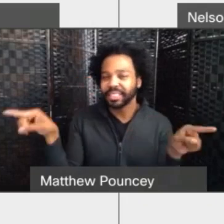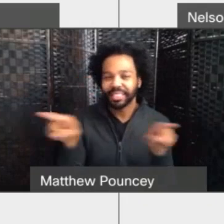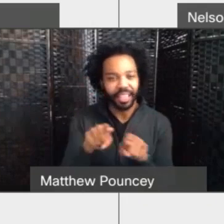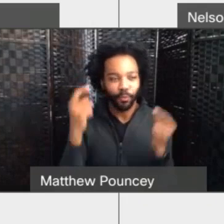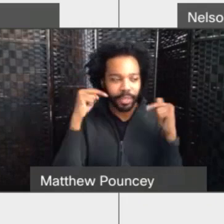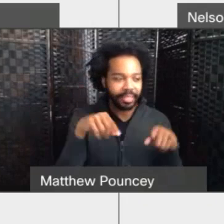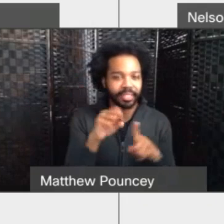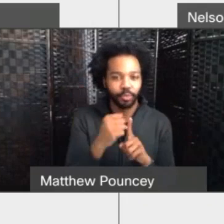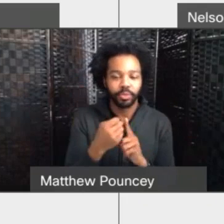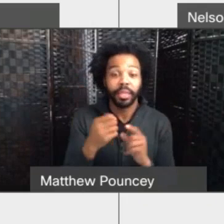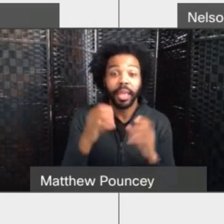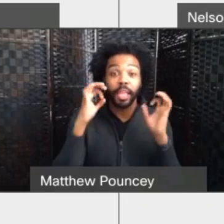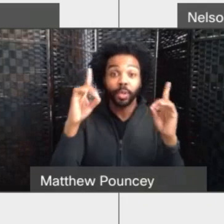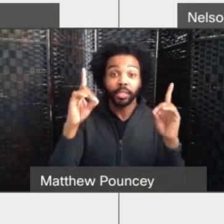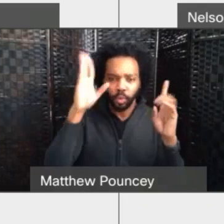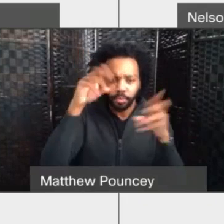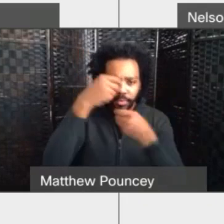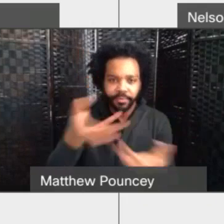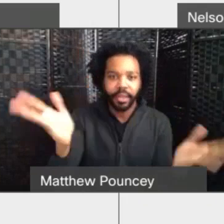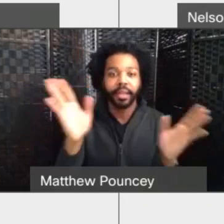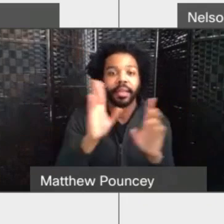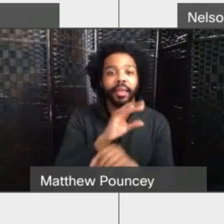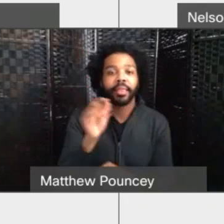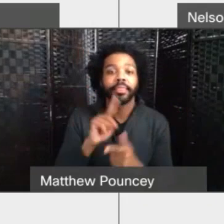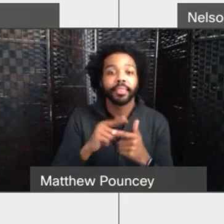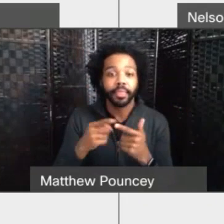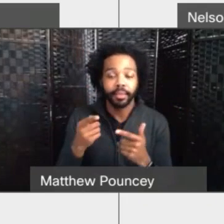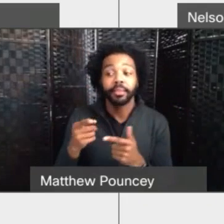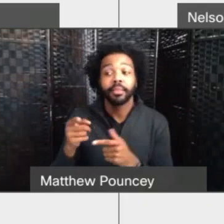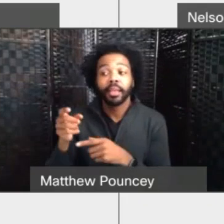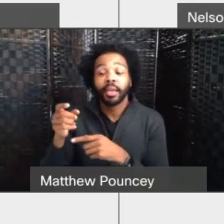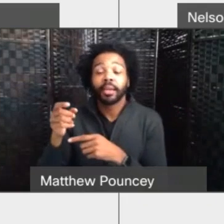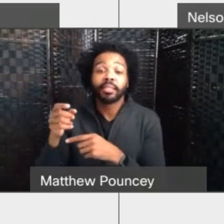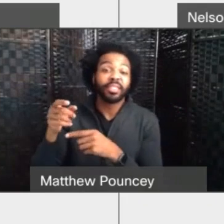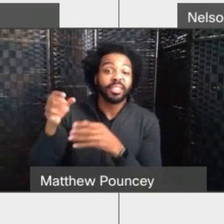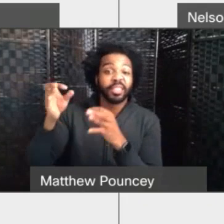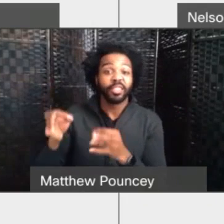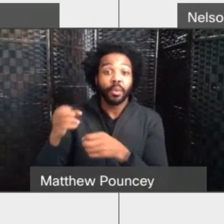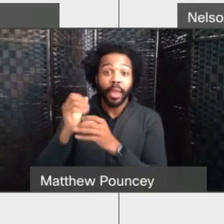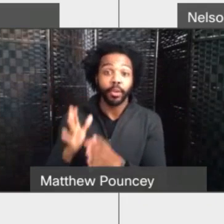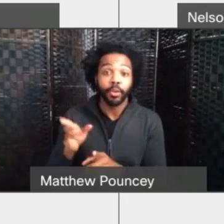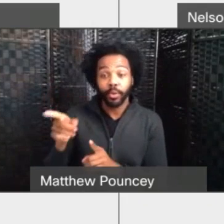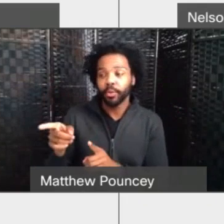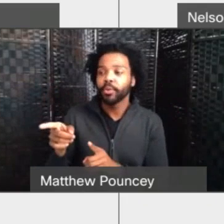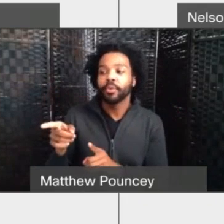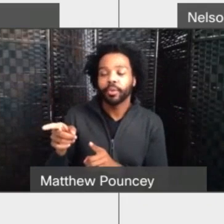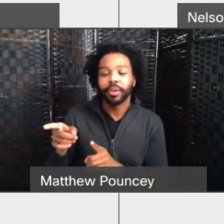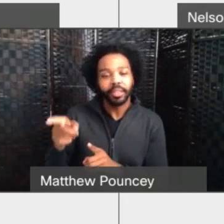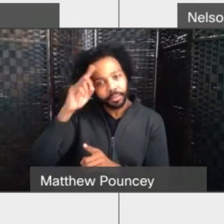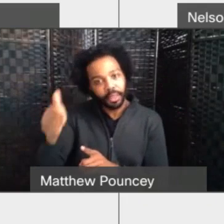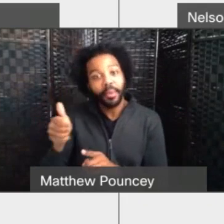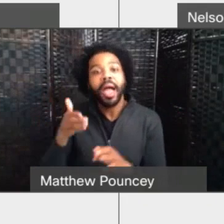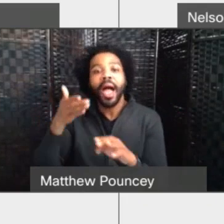sure and document the decision maker's ultimate decision after receiving that